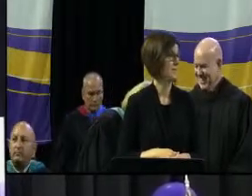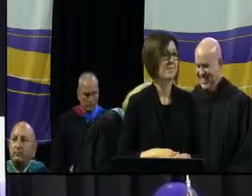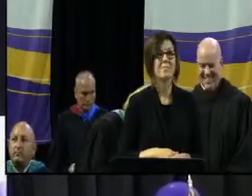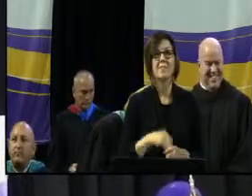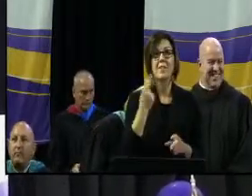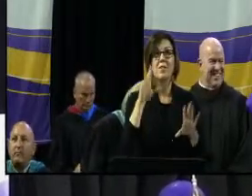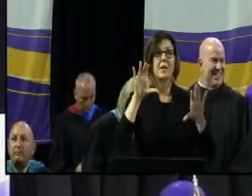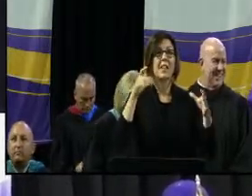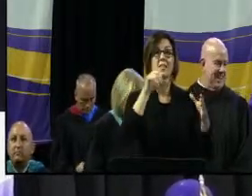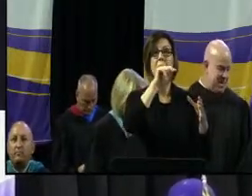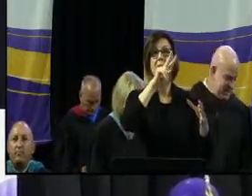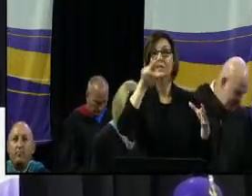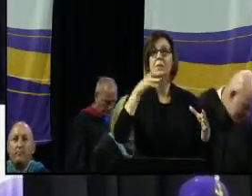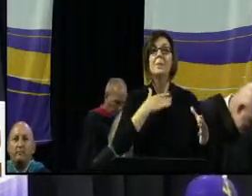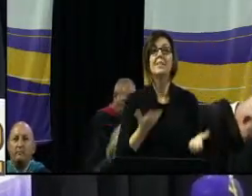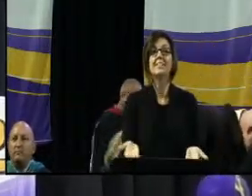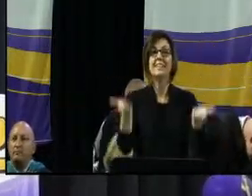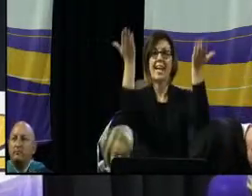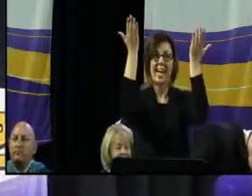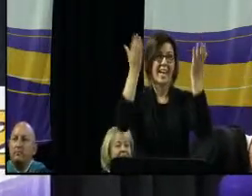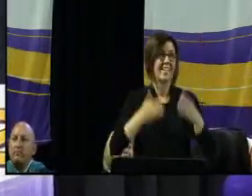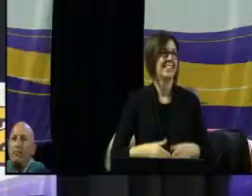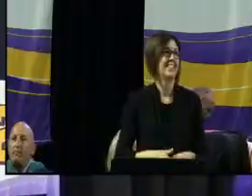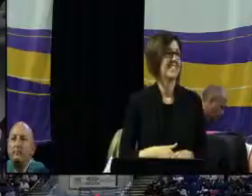Class of 22, please stand up.